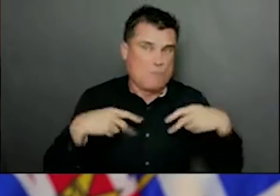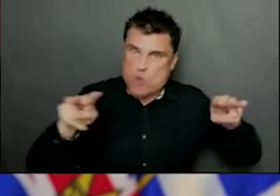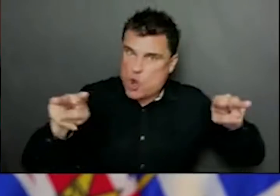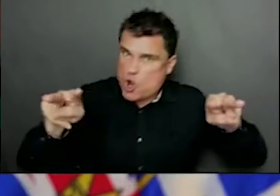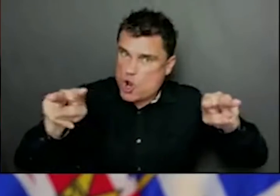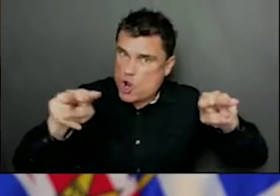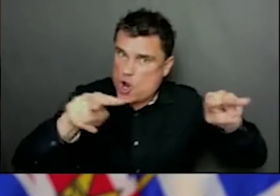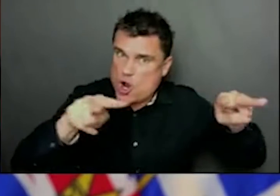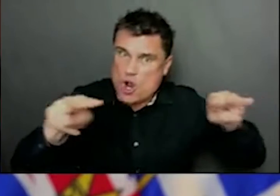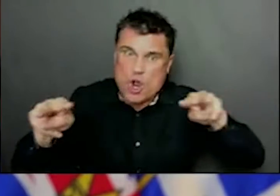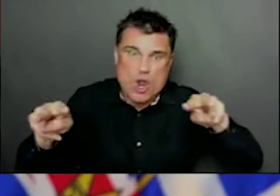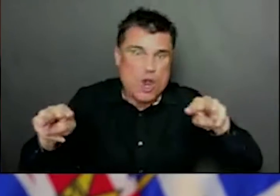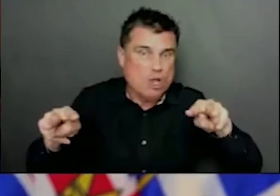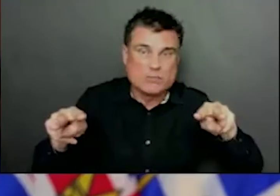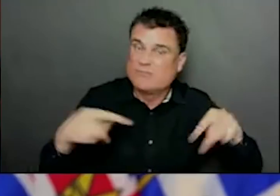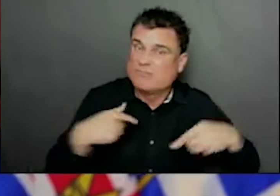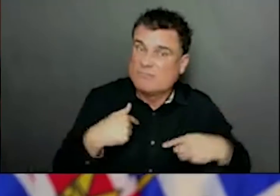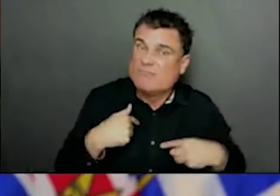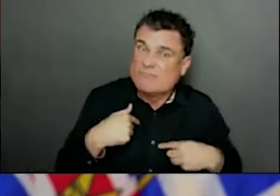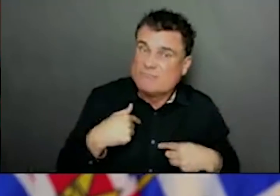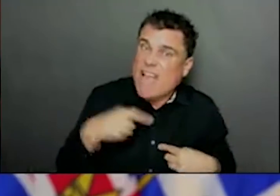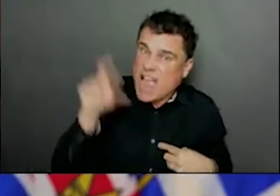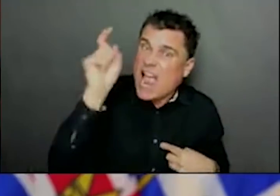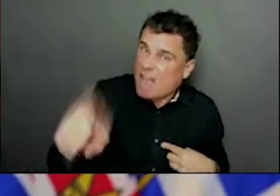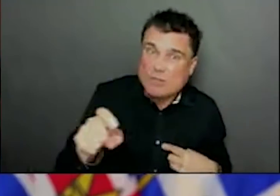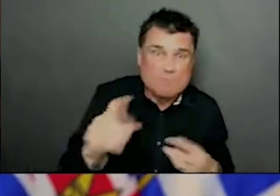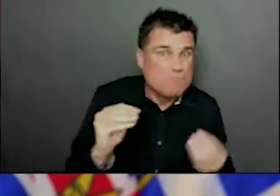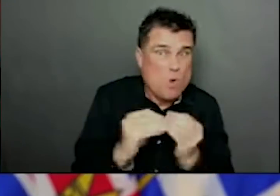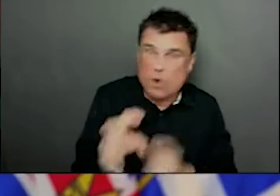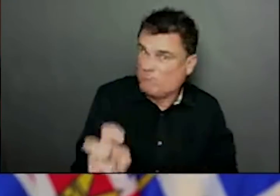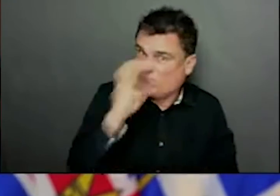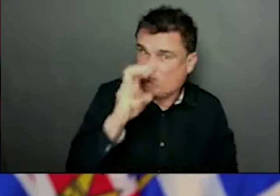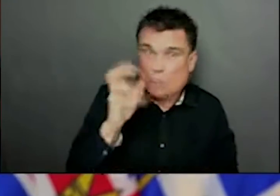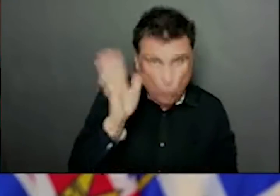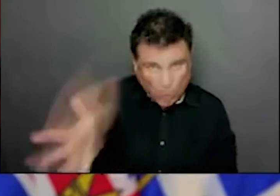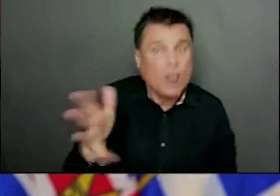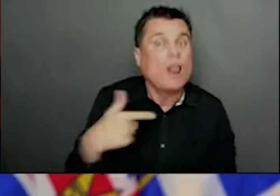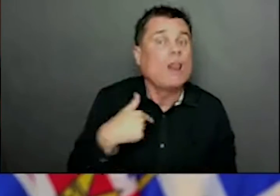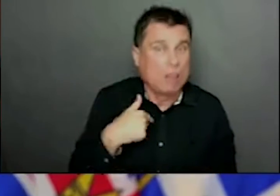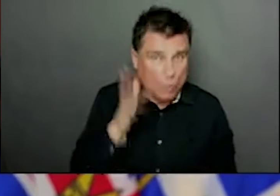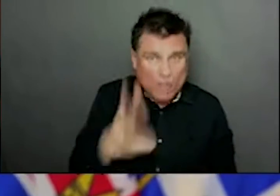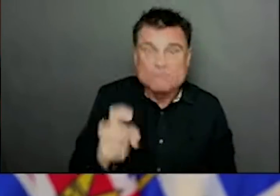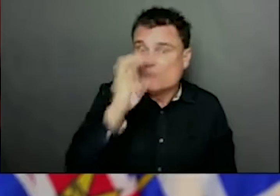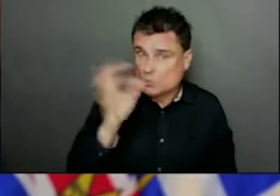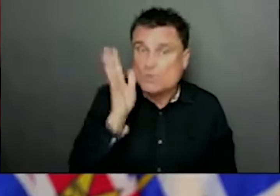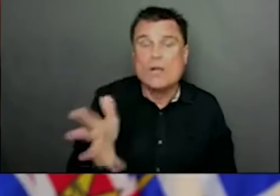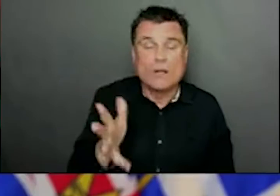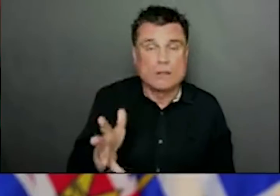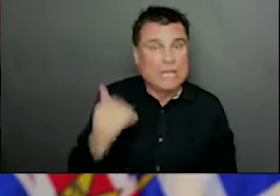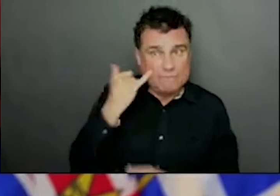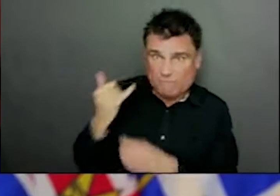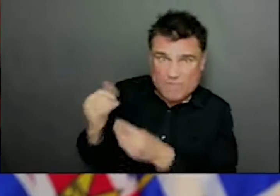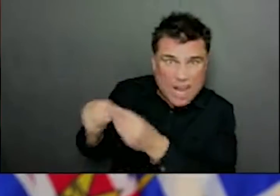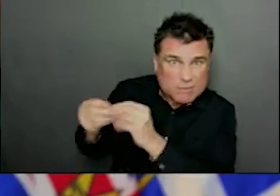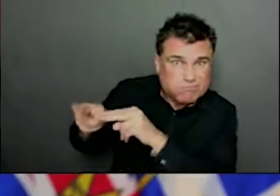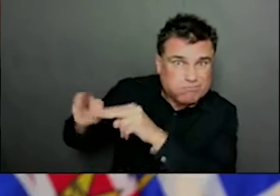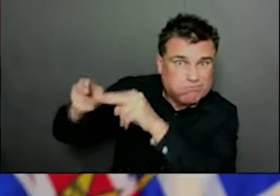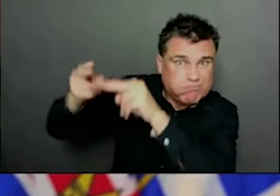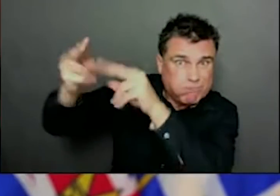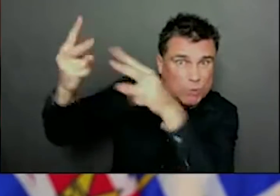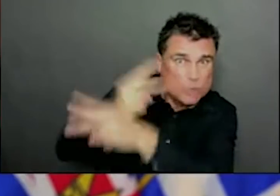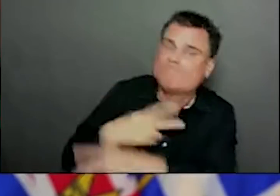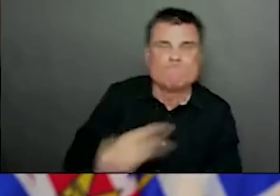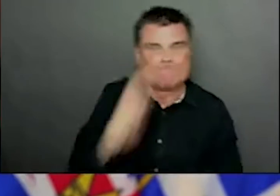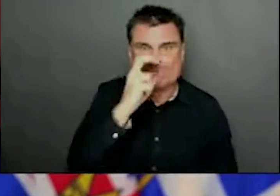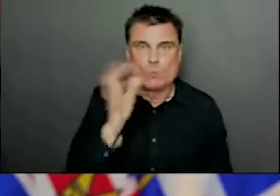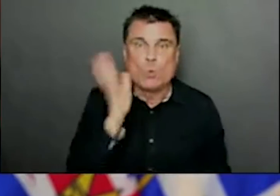see positive trends in our cases and our hospitalizations, and we see a lessening of our